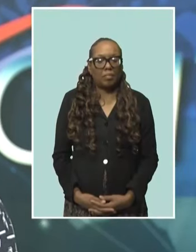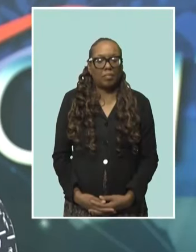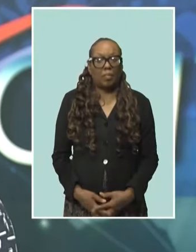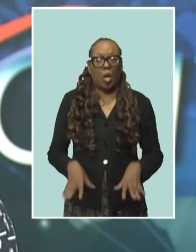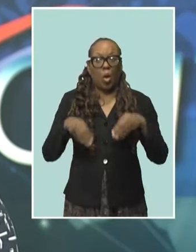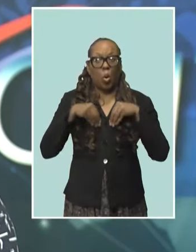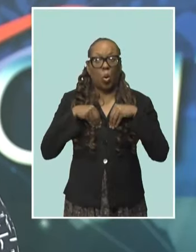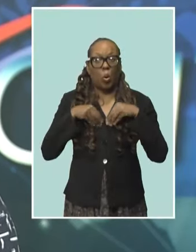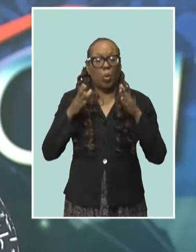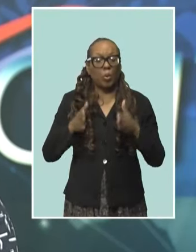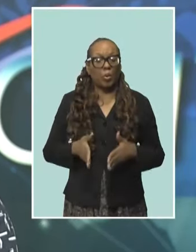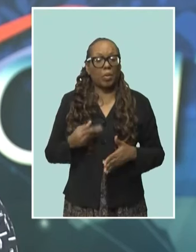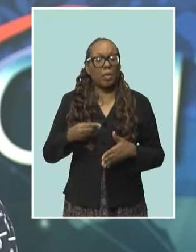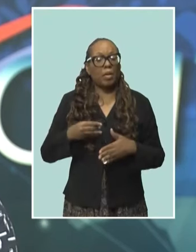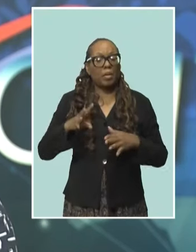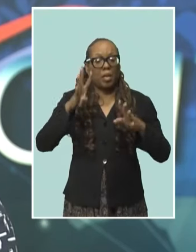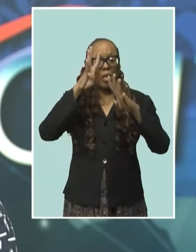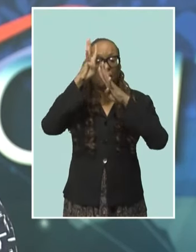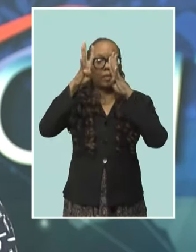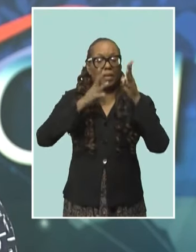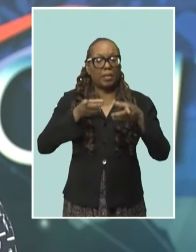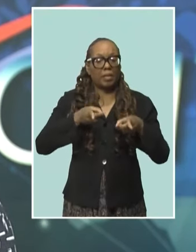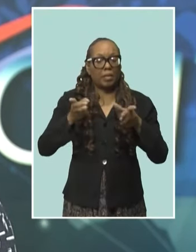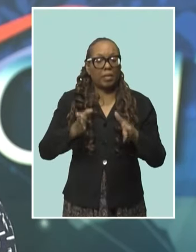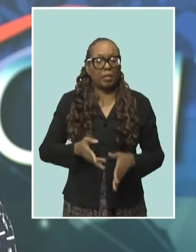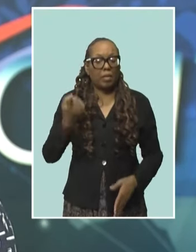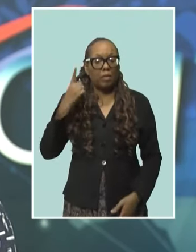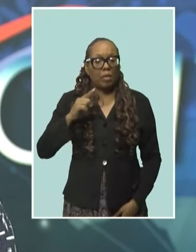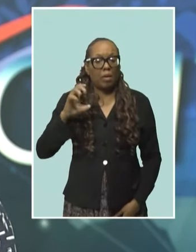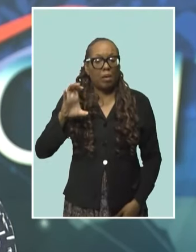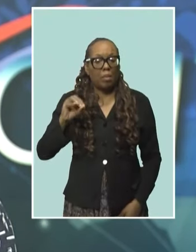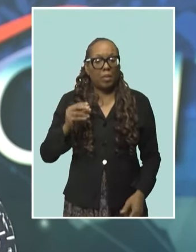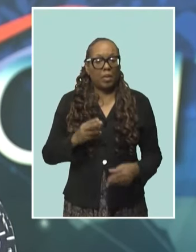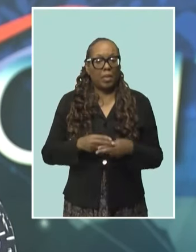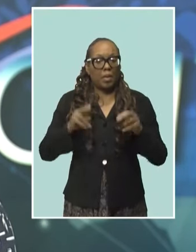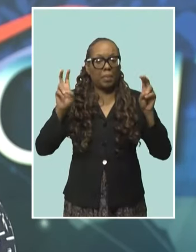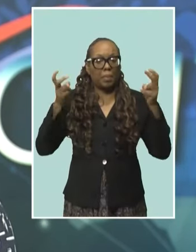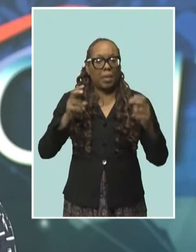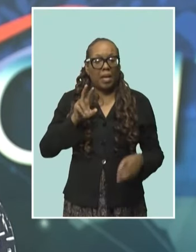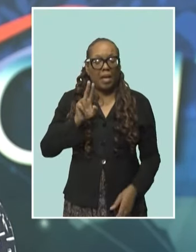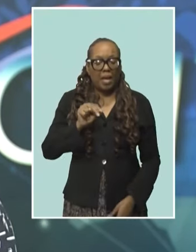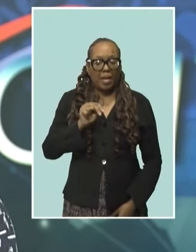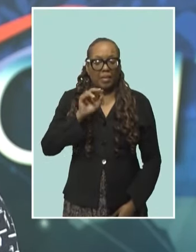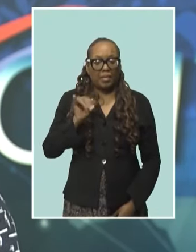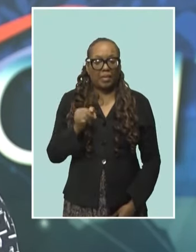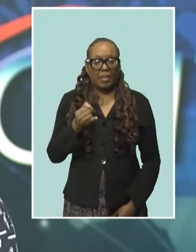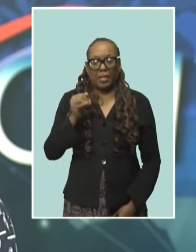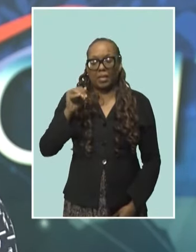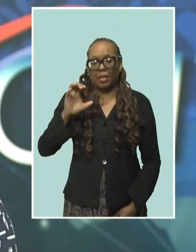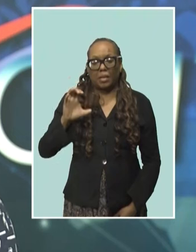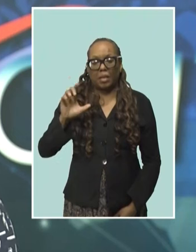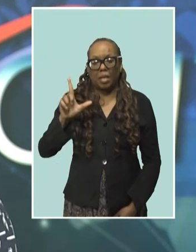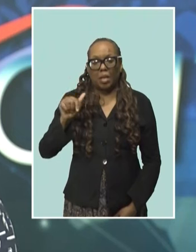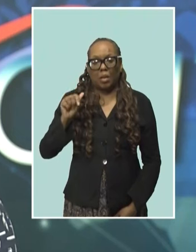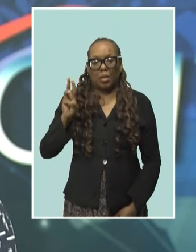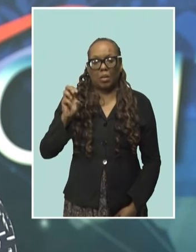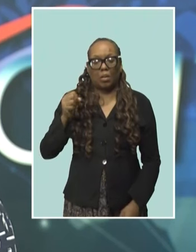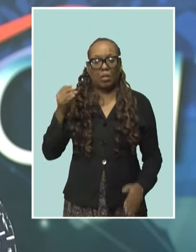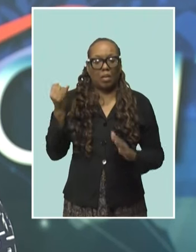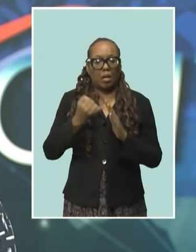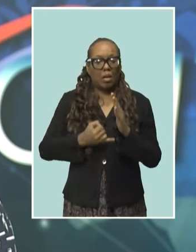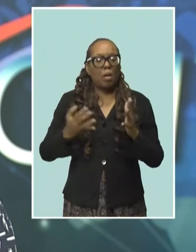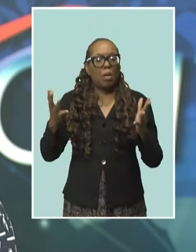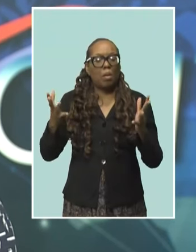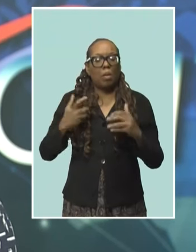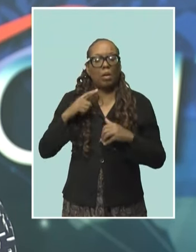Owner and creative director at NJ Claus Art, Natalie Jackson, is looking toward the overseas market. On tonight's Youth